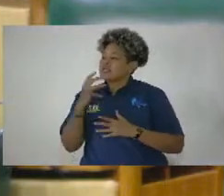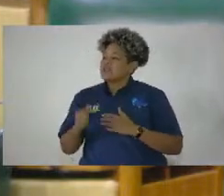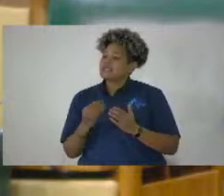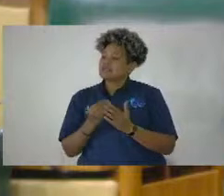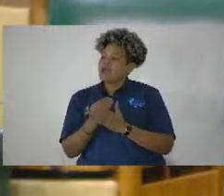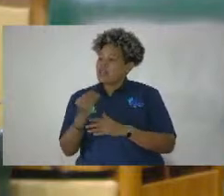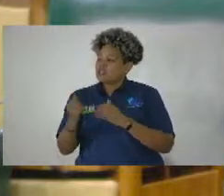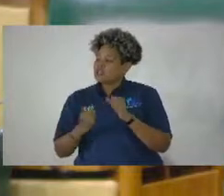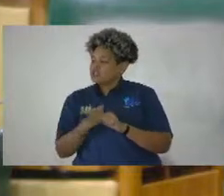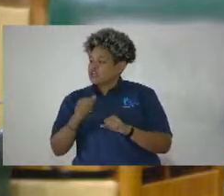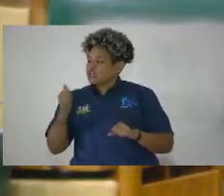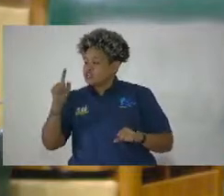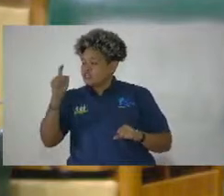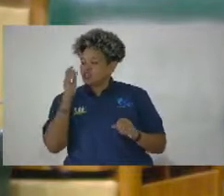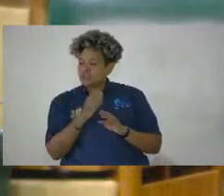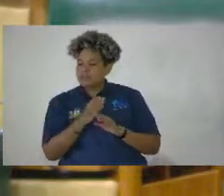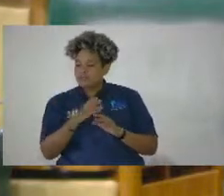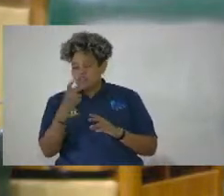year.